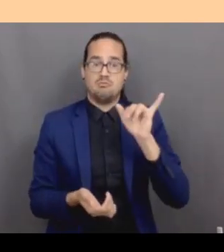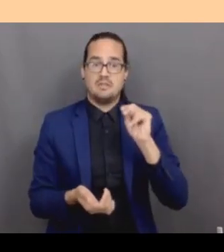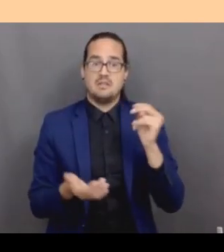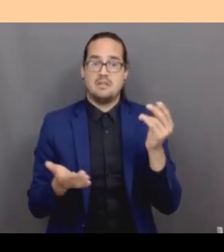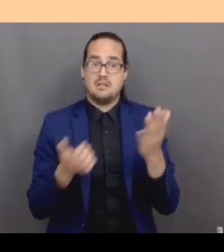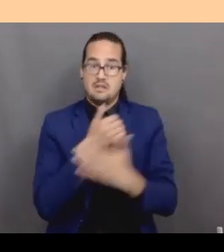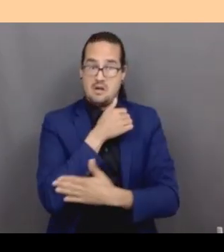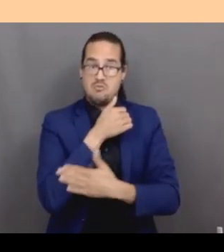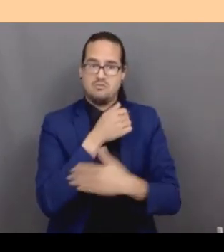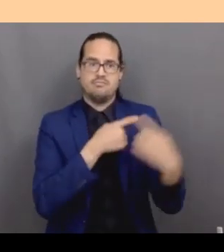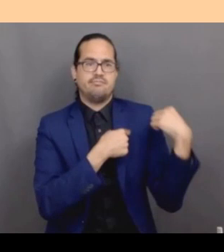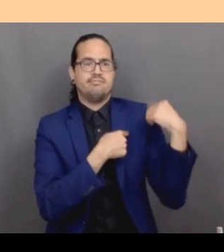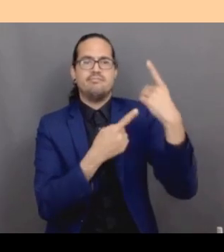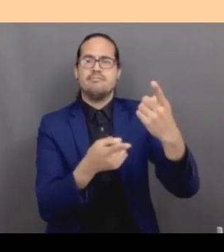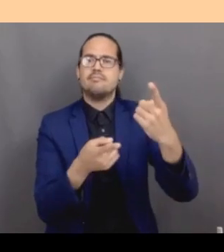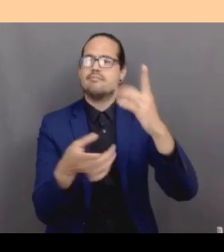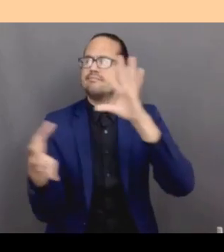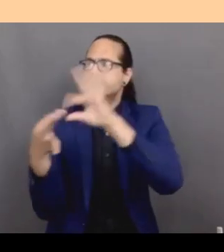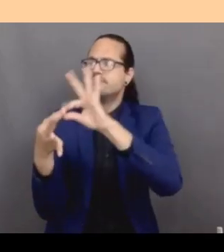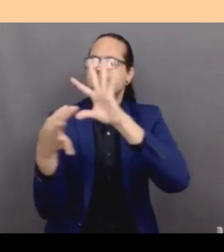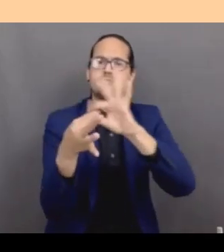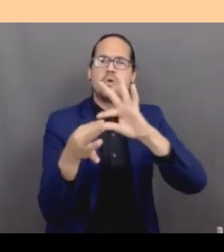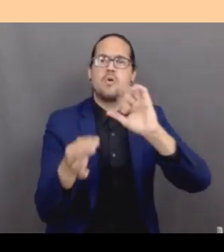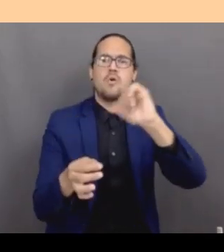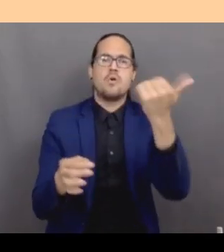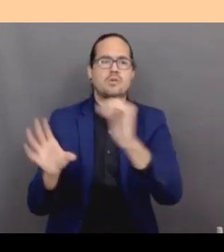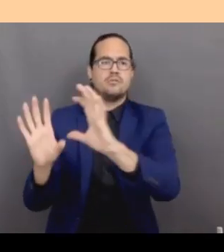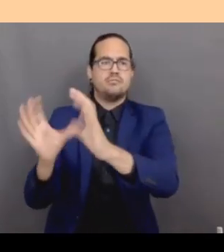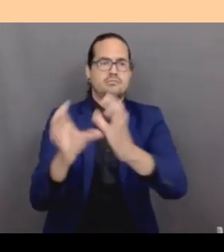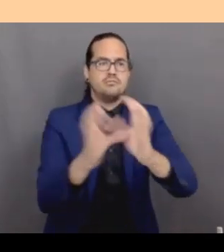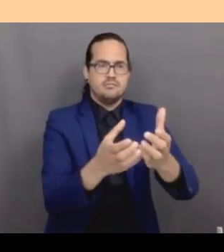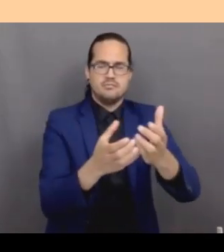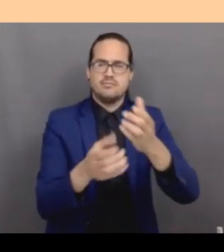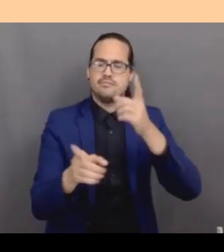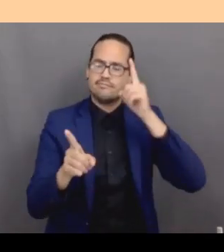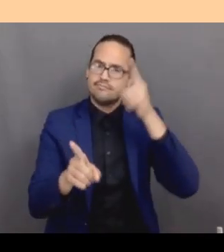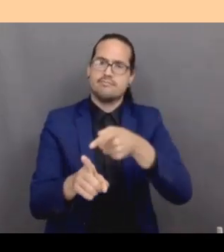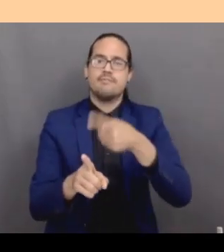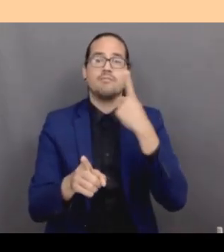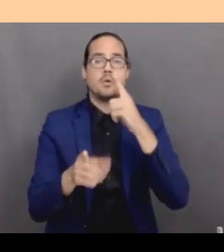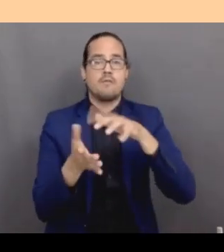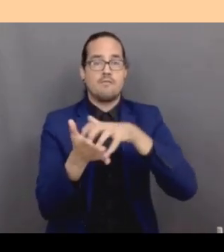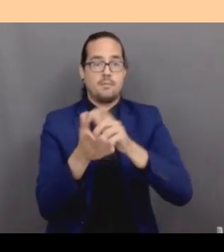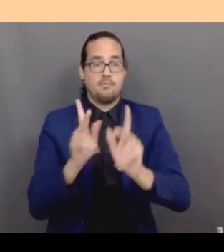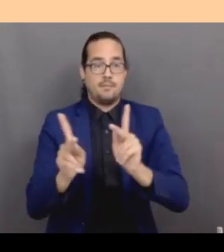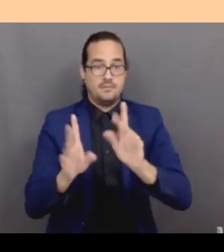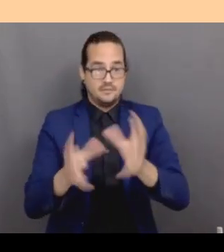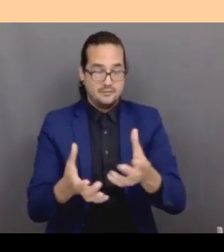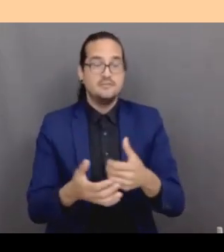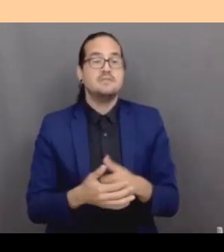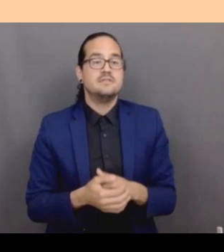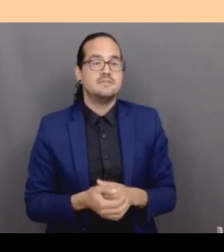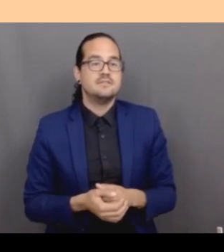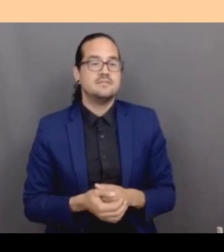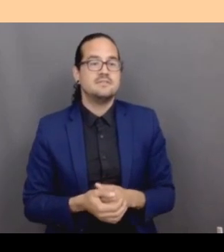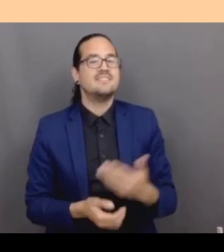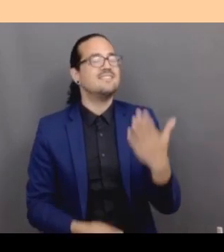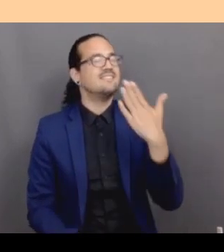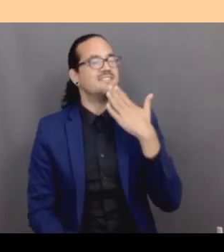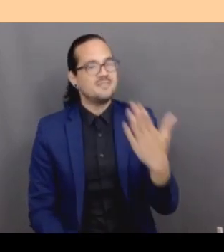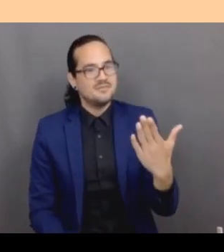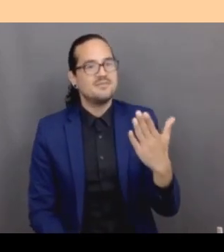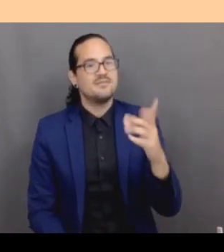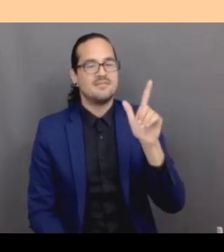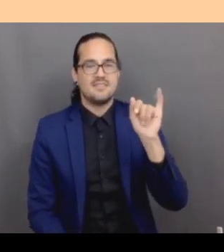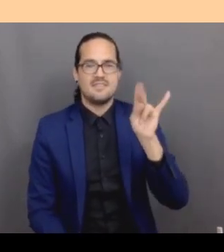partners to support these vulnerable communities? Yes, thank you very much, Lainey. I'd really appreciate the opportunity to come